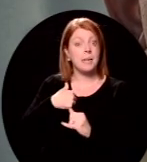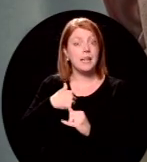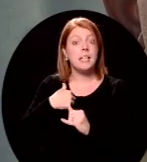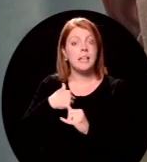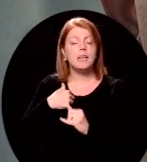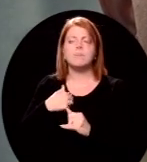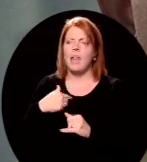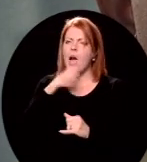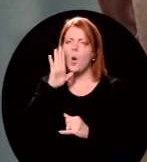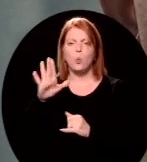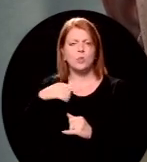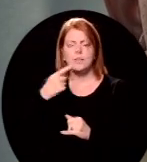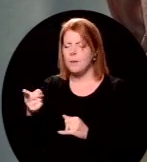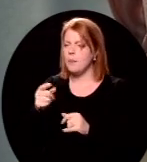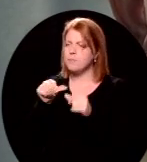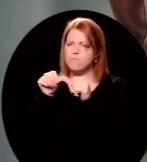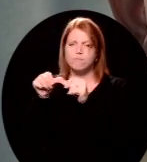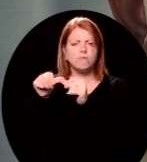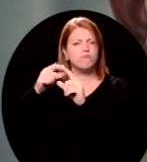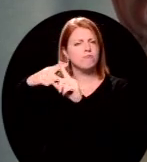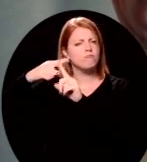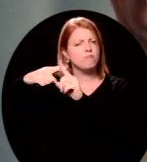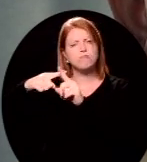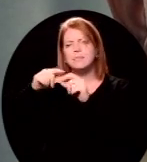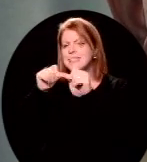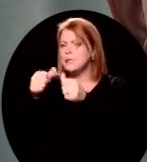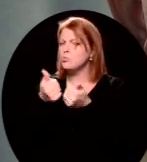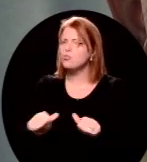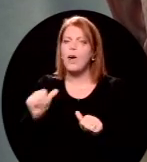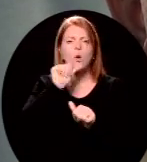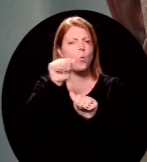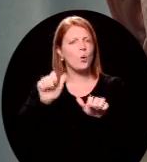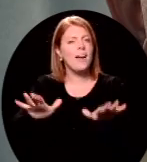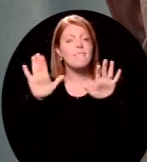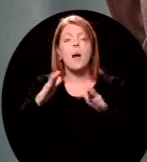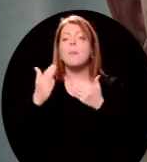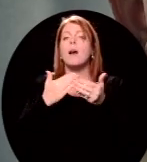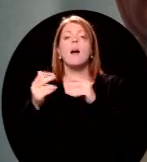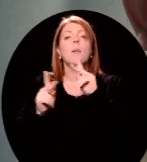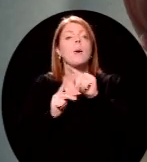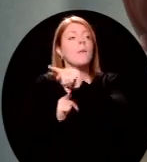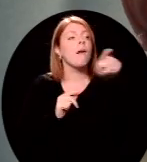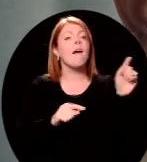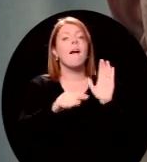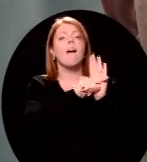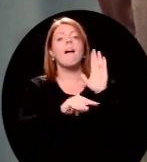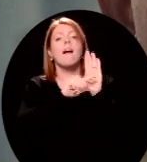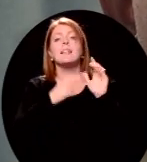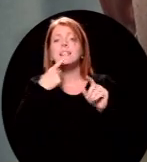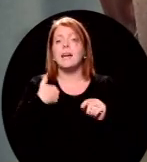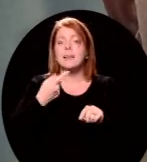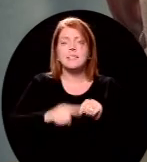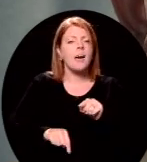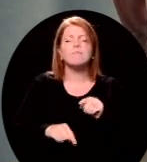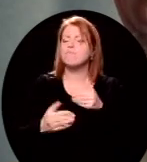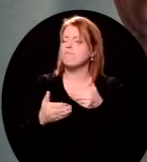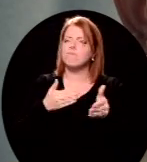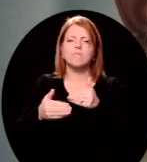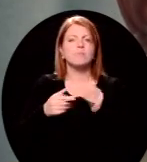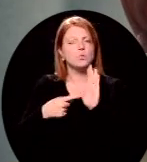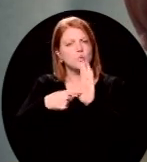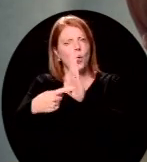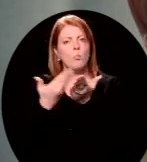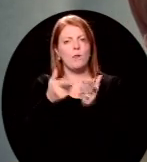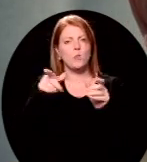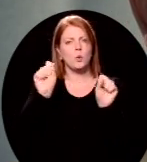to just keep trying and don't give up, and don't let people tell you you can't do something, because you can always prove